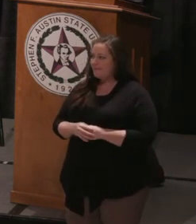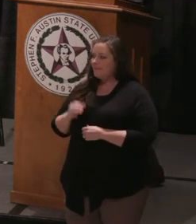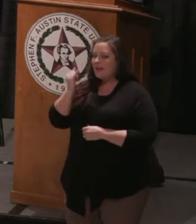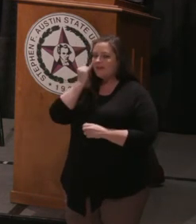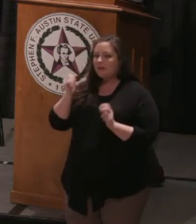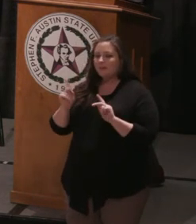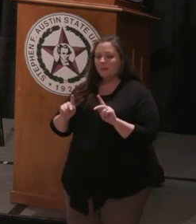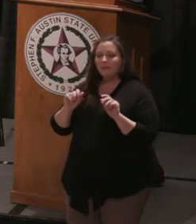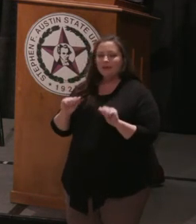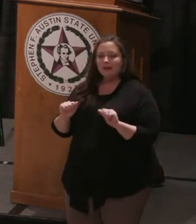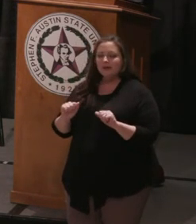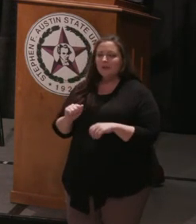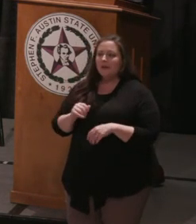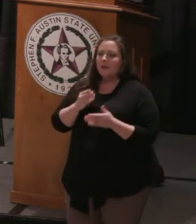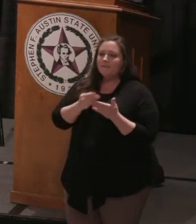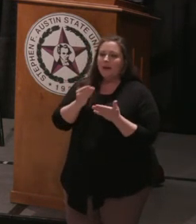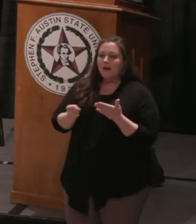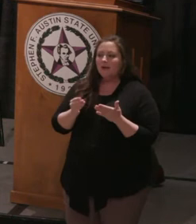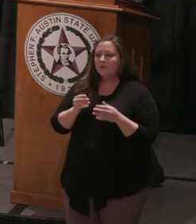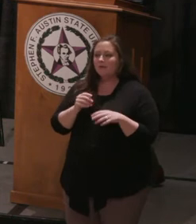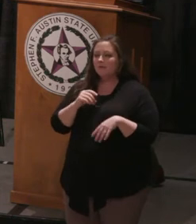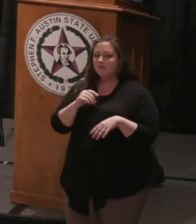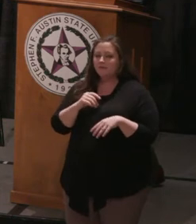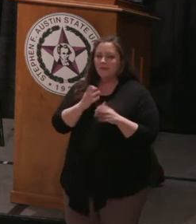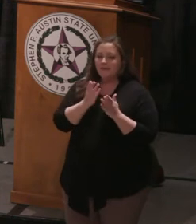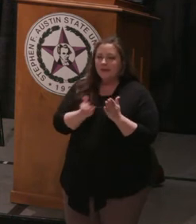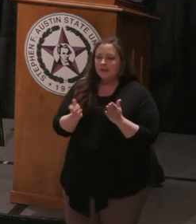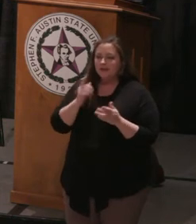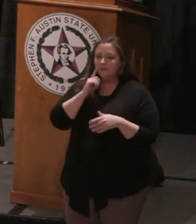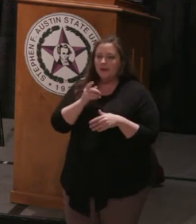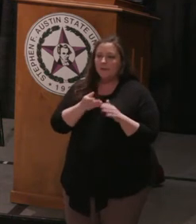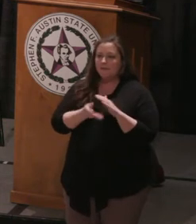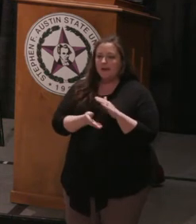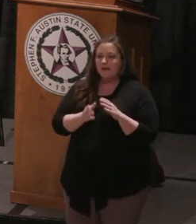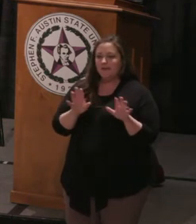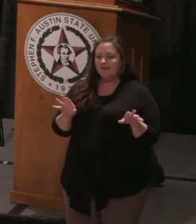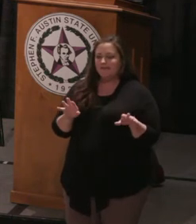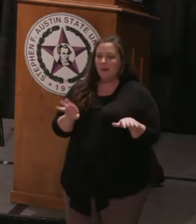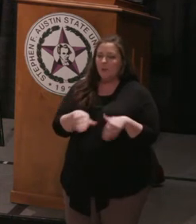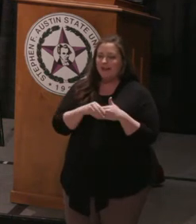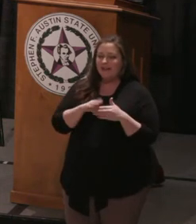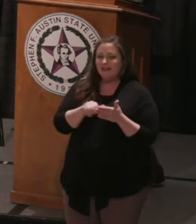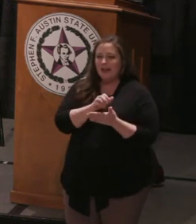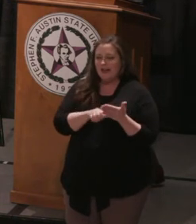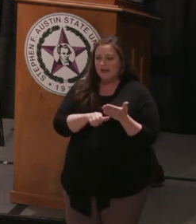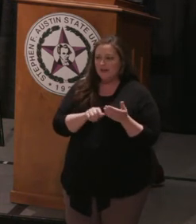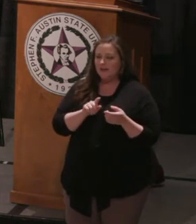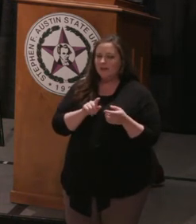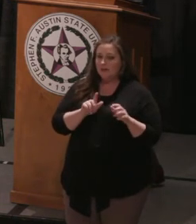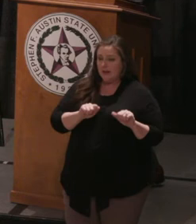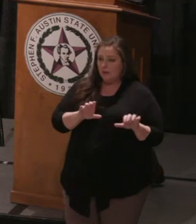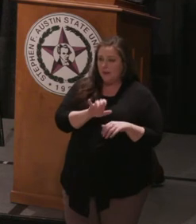can buy the ingredients for the cake and all, and they can bake their own wedding cake, but they can't create their